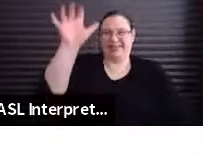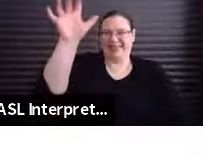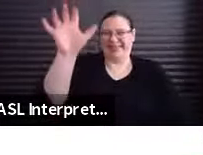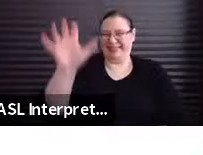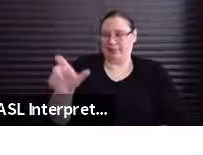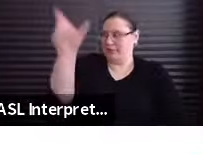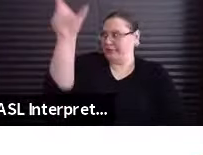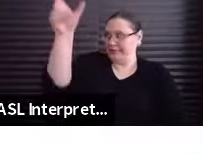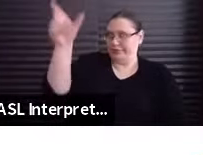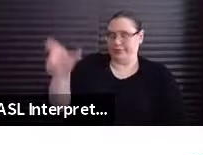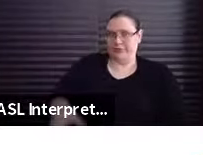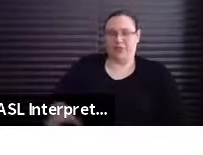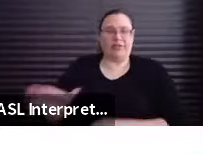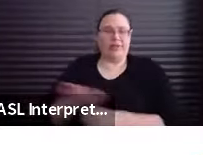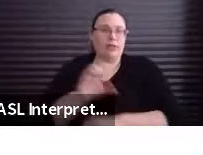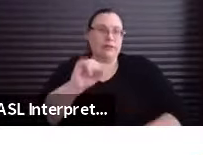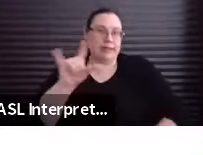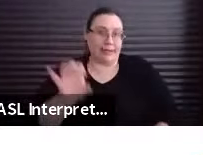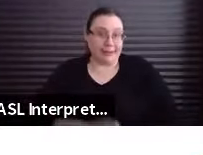the Zoom window.